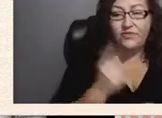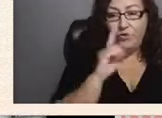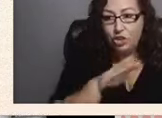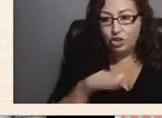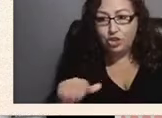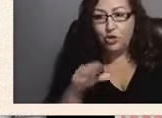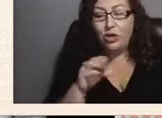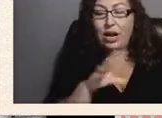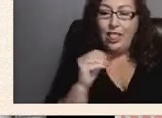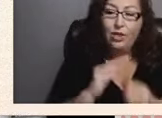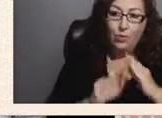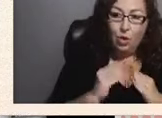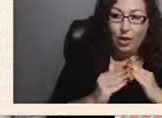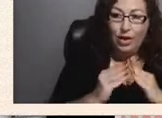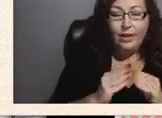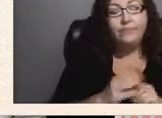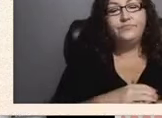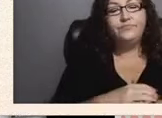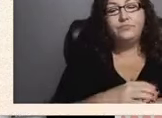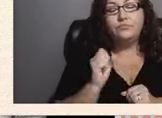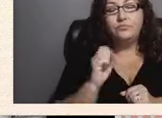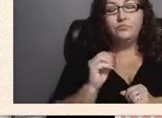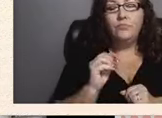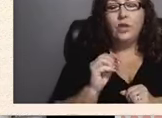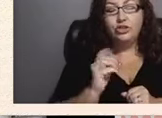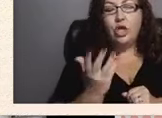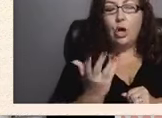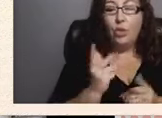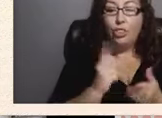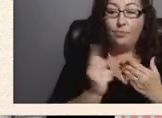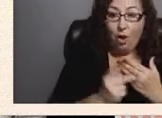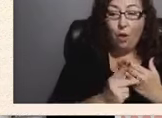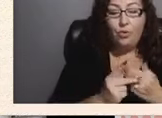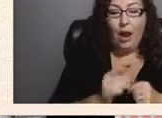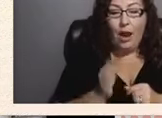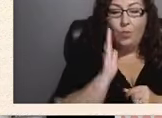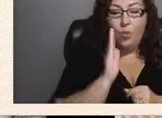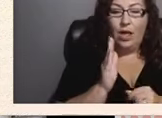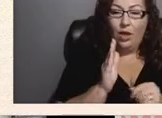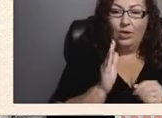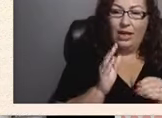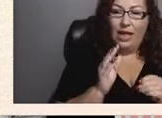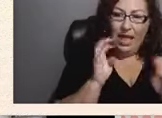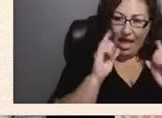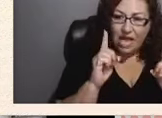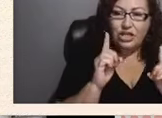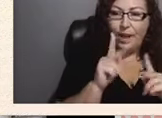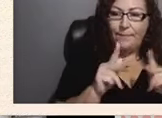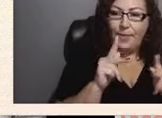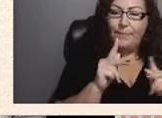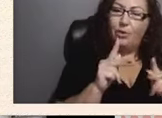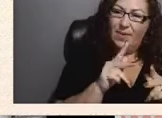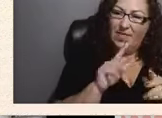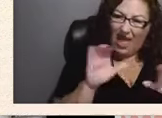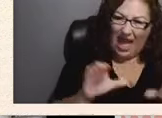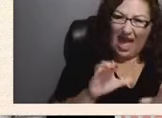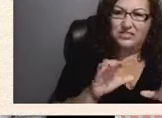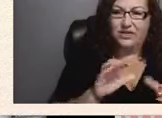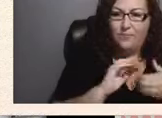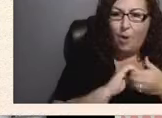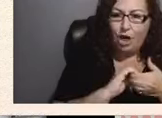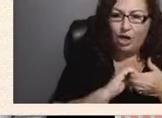communities. And so, the program is going to educate participants to be those active partners. Now, you see, they're